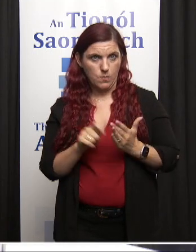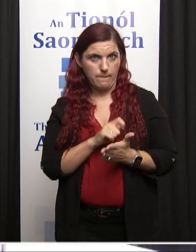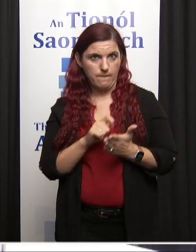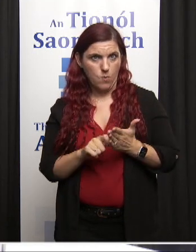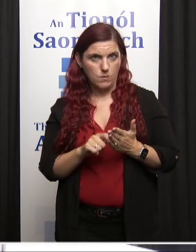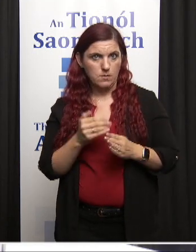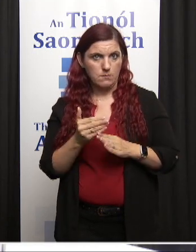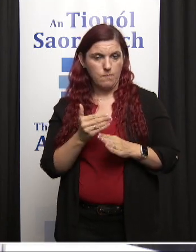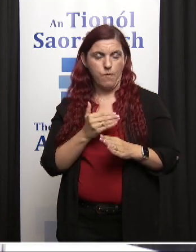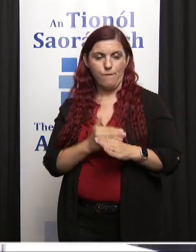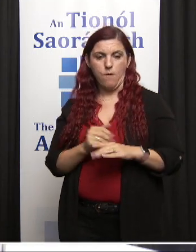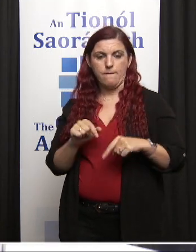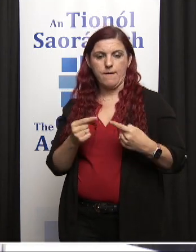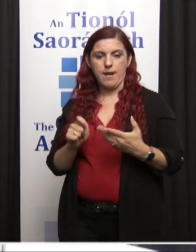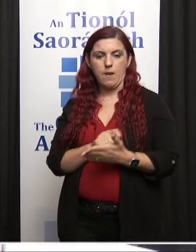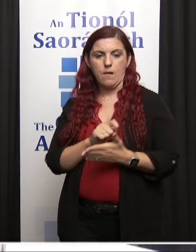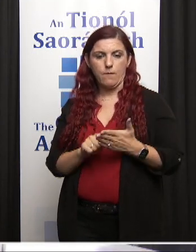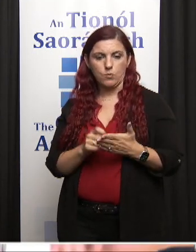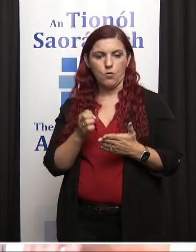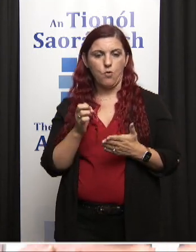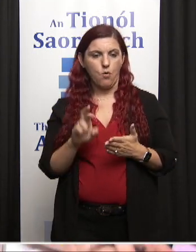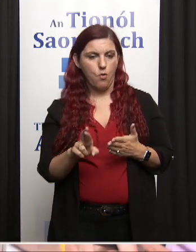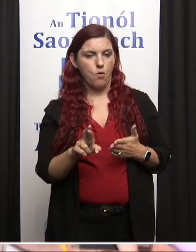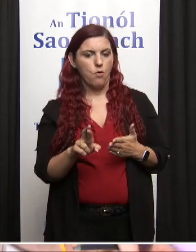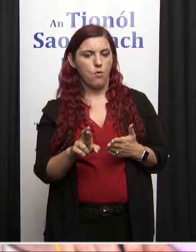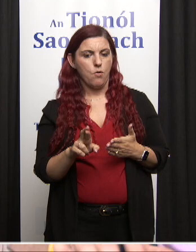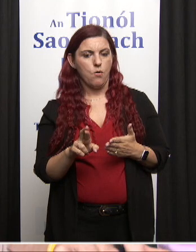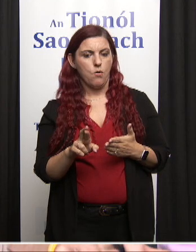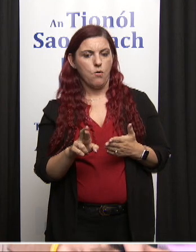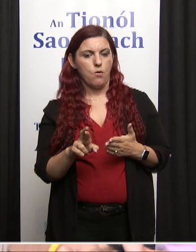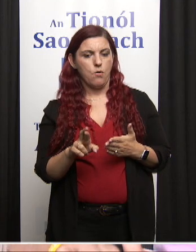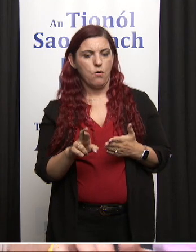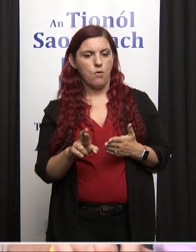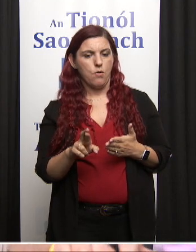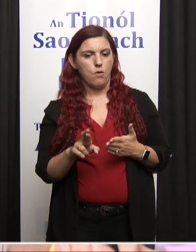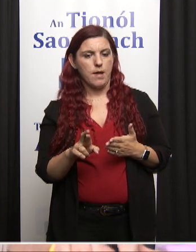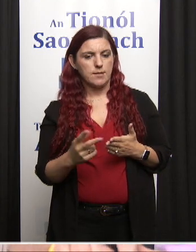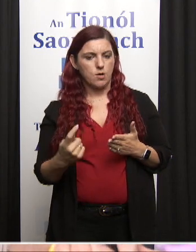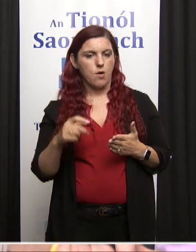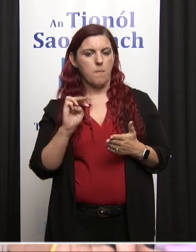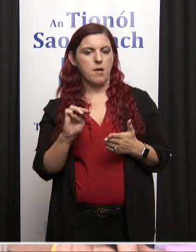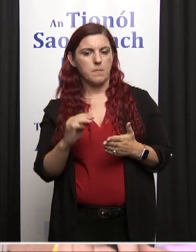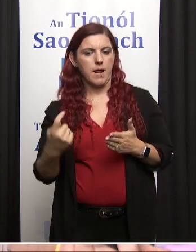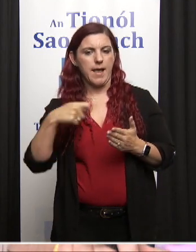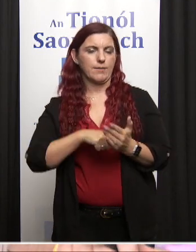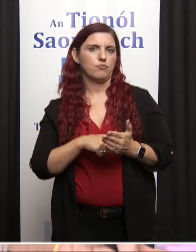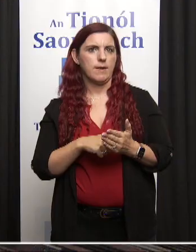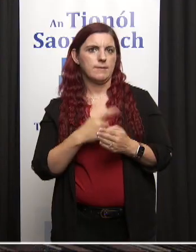vote? Or could there be a potential extra stage of collecting more information statistically from the whole